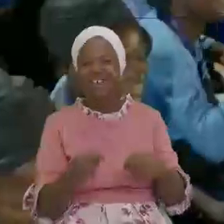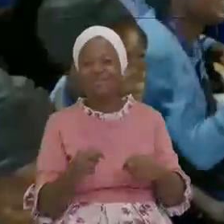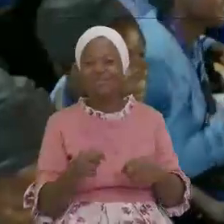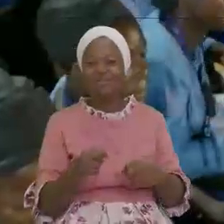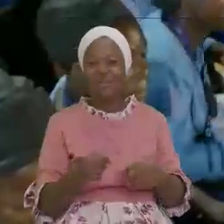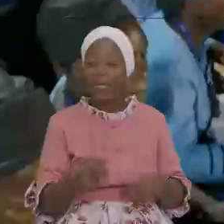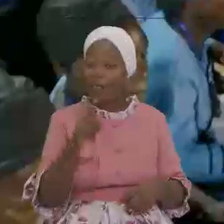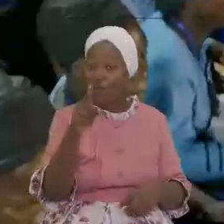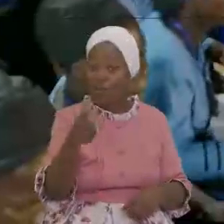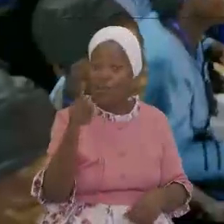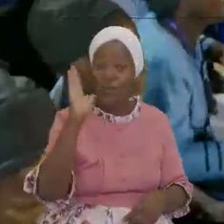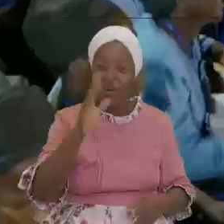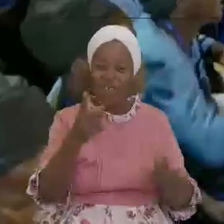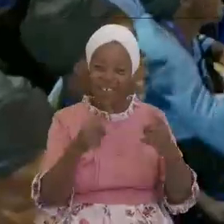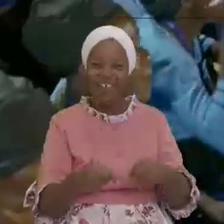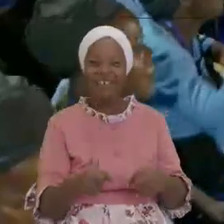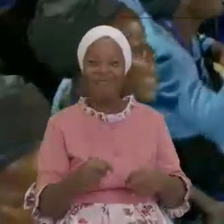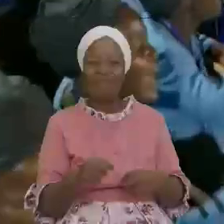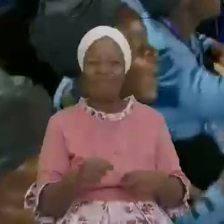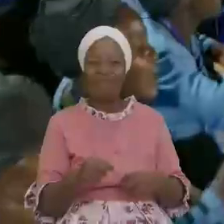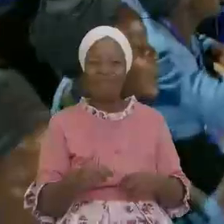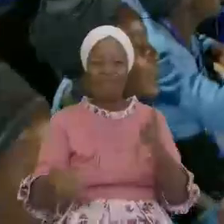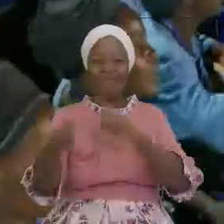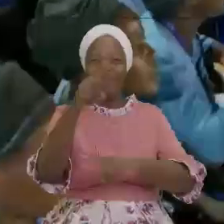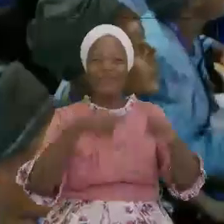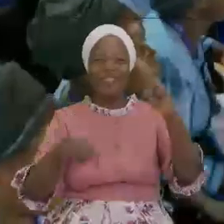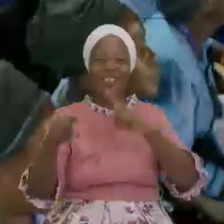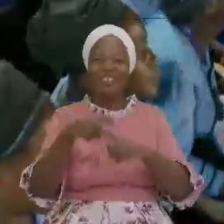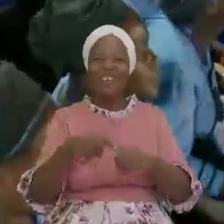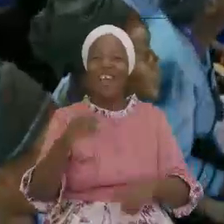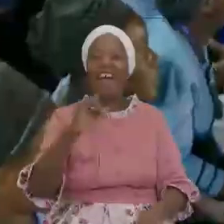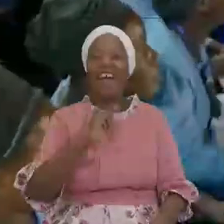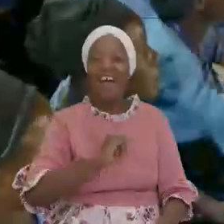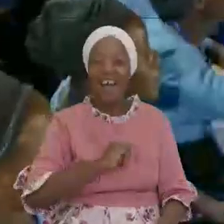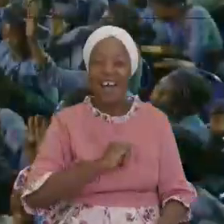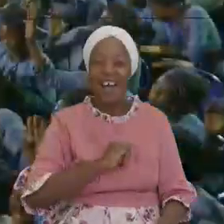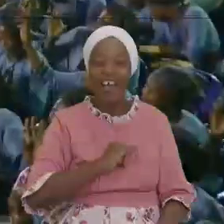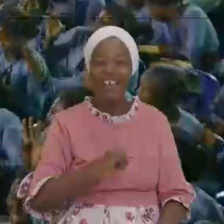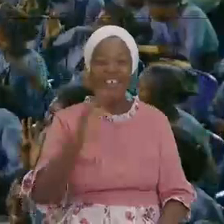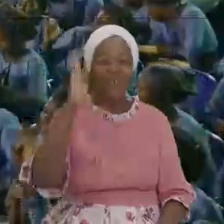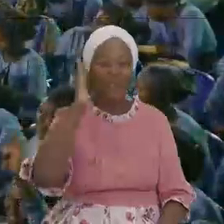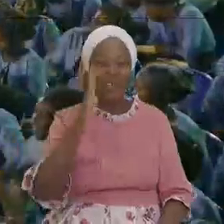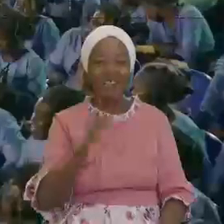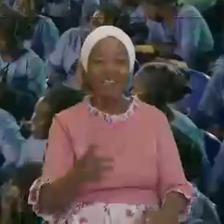You're welcome. Say, I will come.